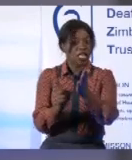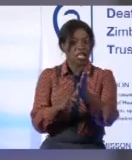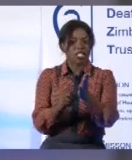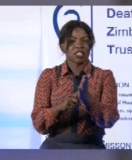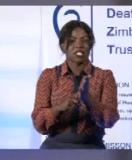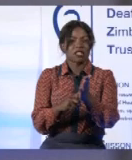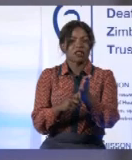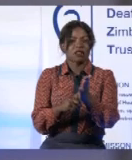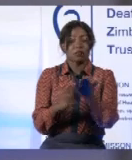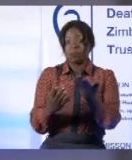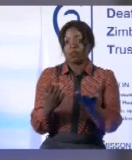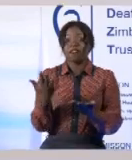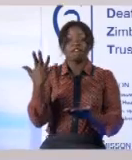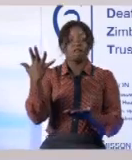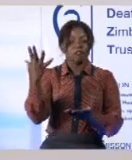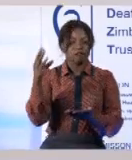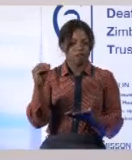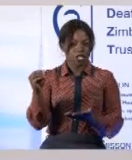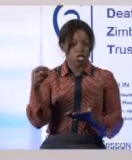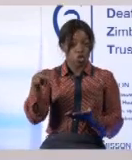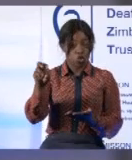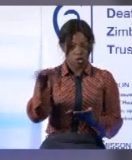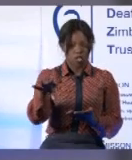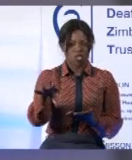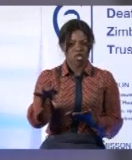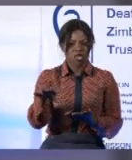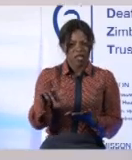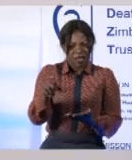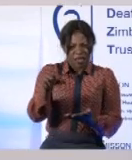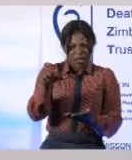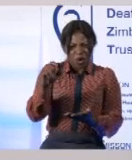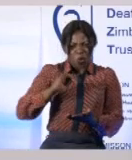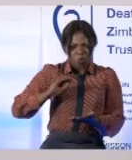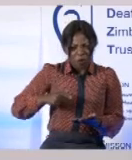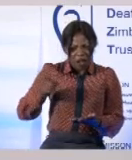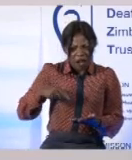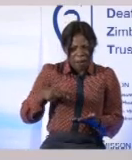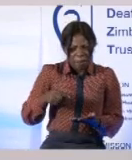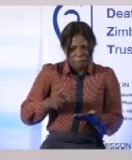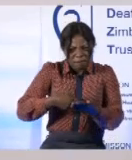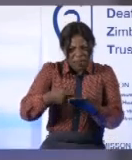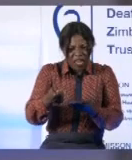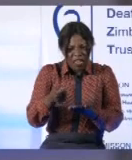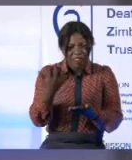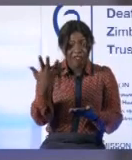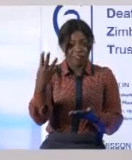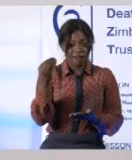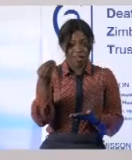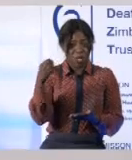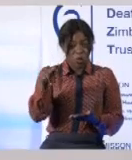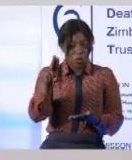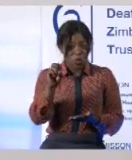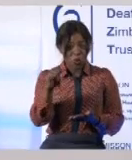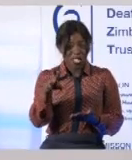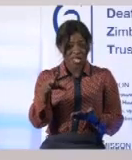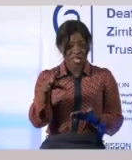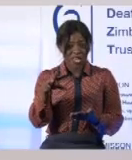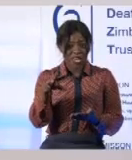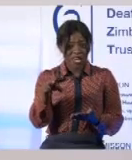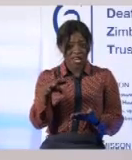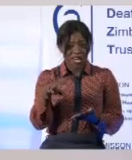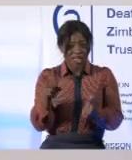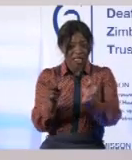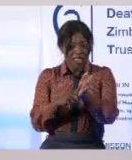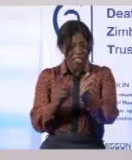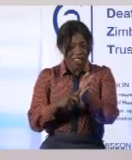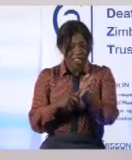charge 50 US. Someone will pay $50 US dollars to have sex for less